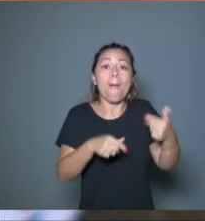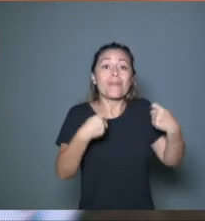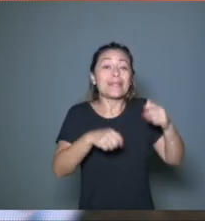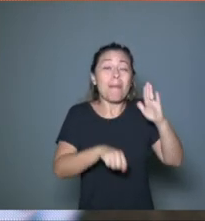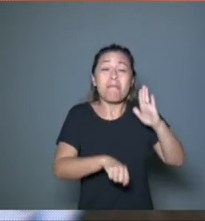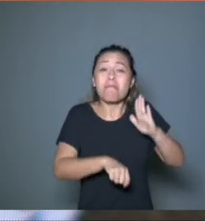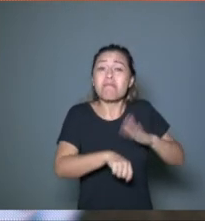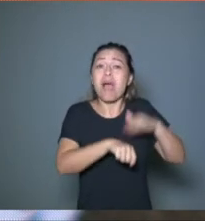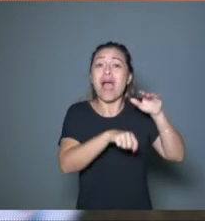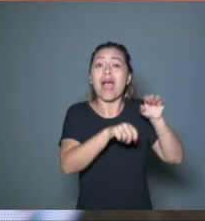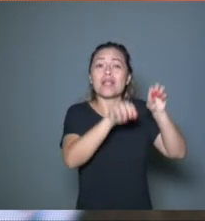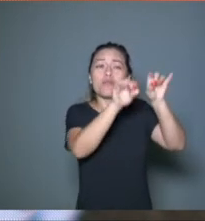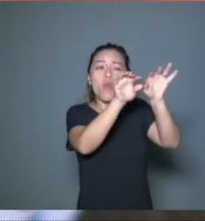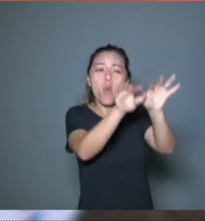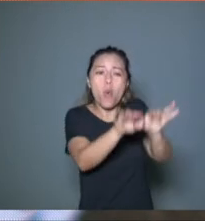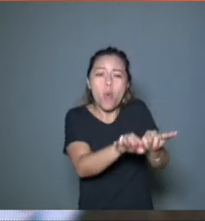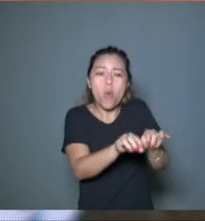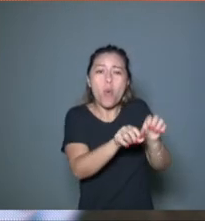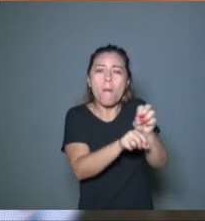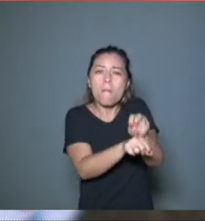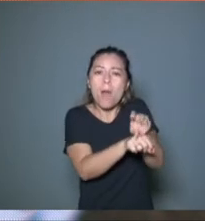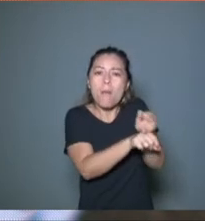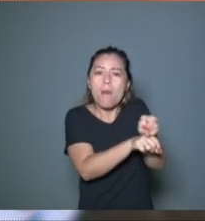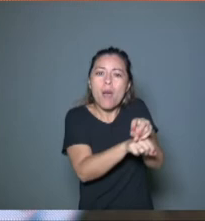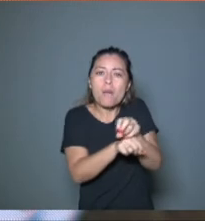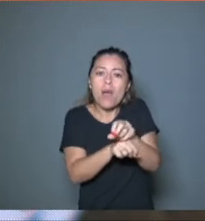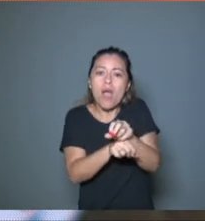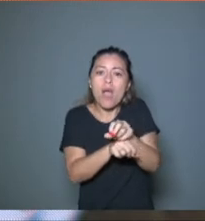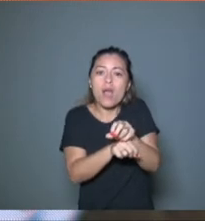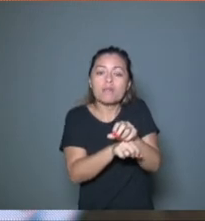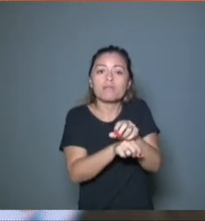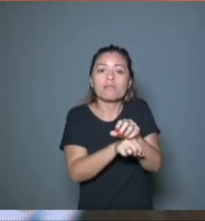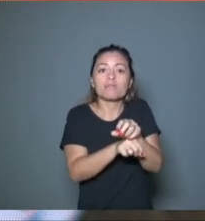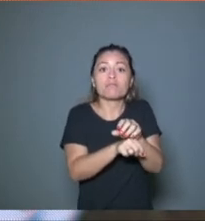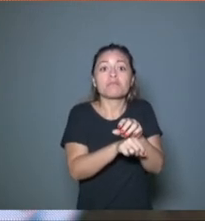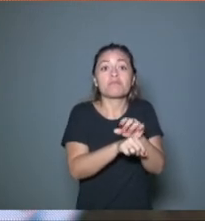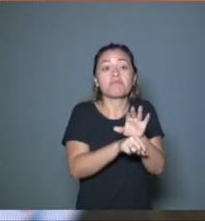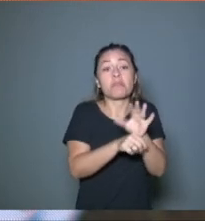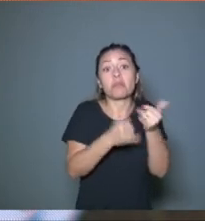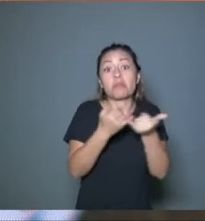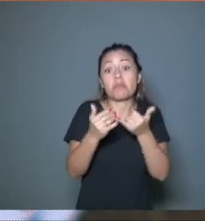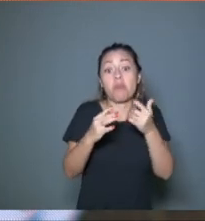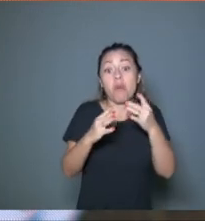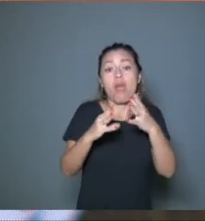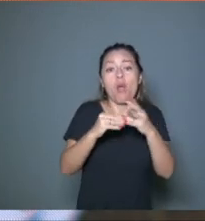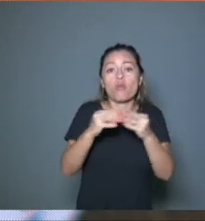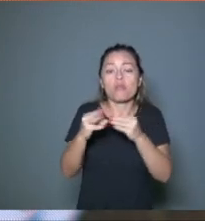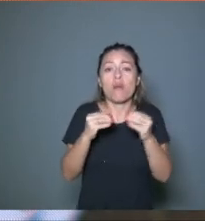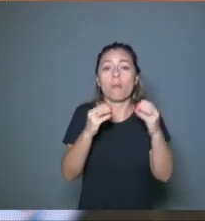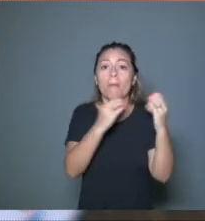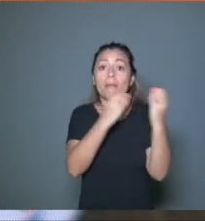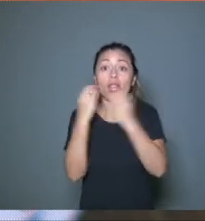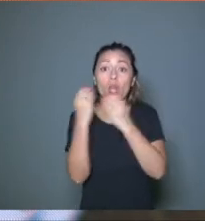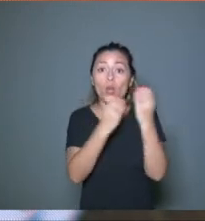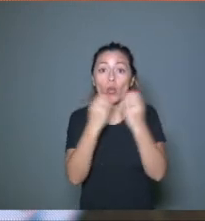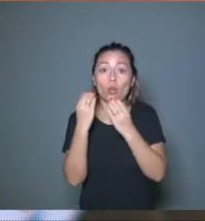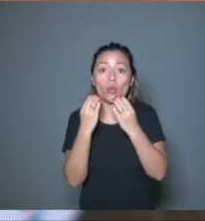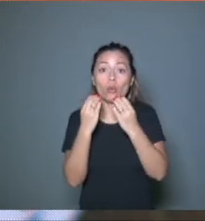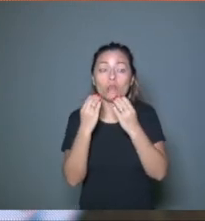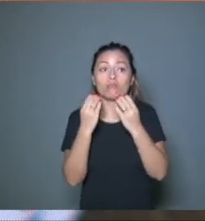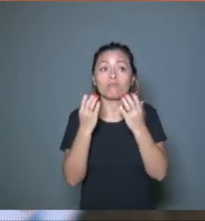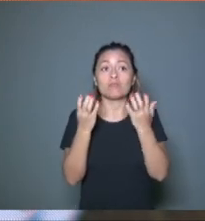more ag chemicals and more fertilizers, what I think is that there won't be any increases,